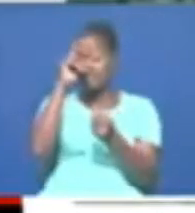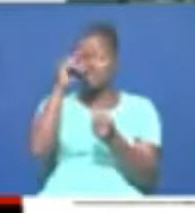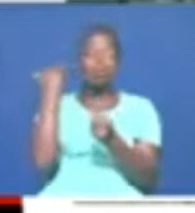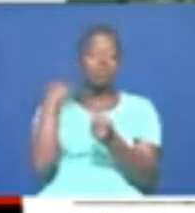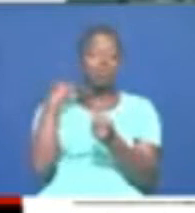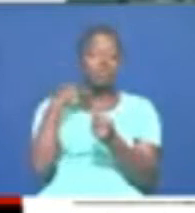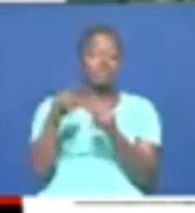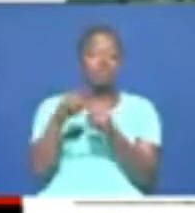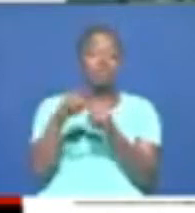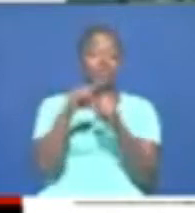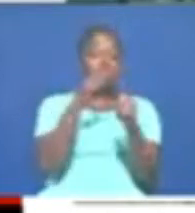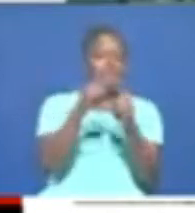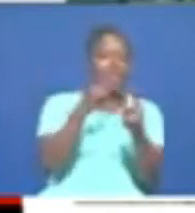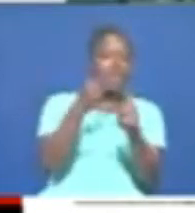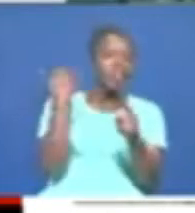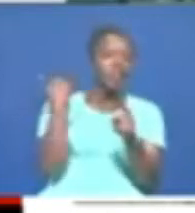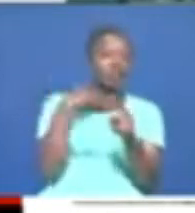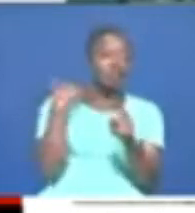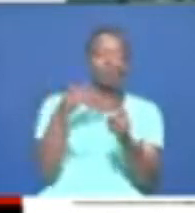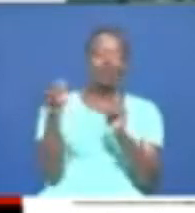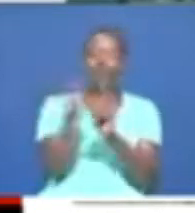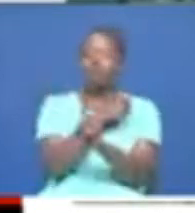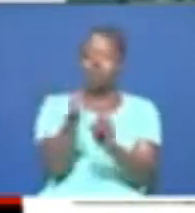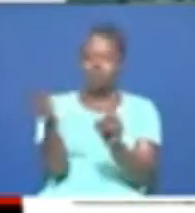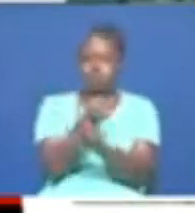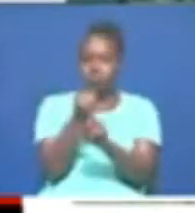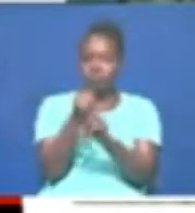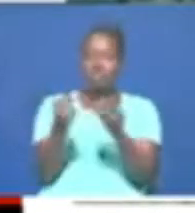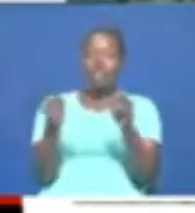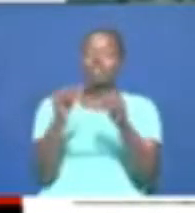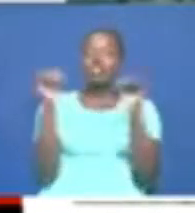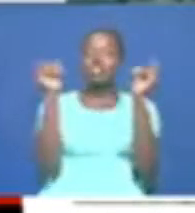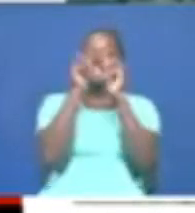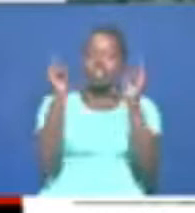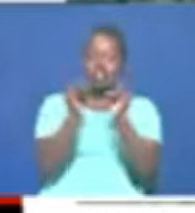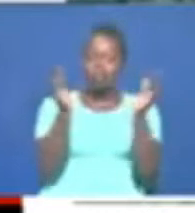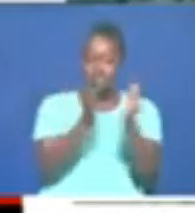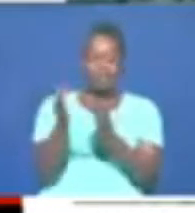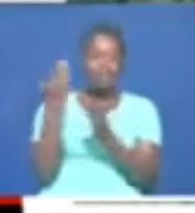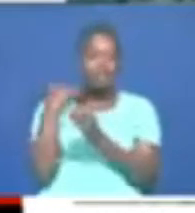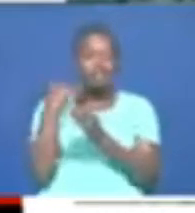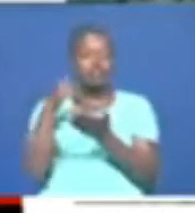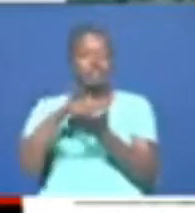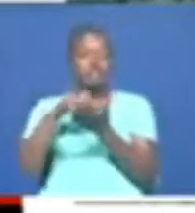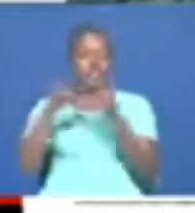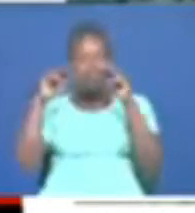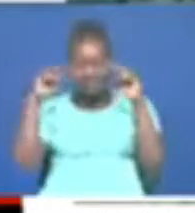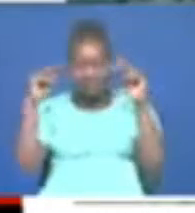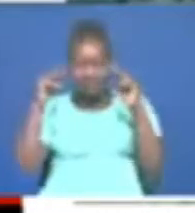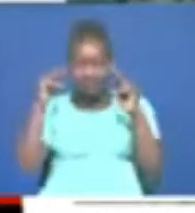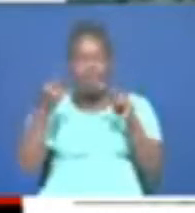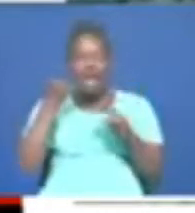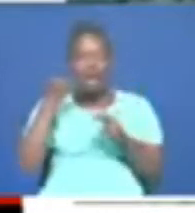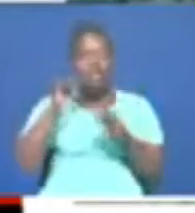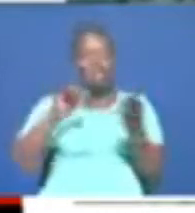with violence and combating emerging and transnational organised crimes such as terrorism, drug trafficking,